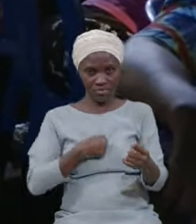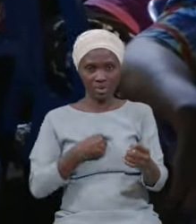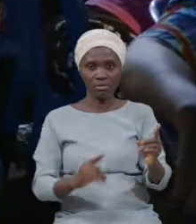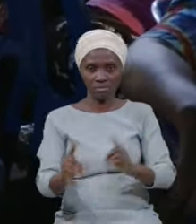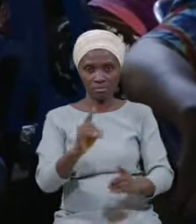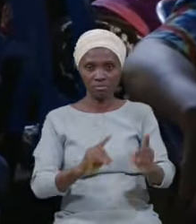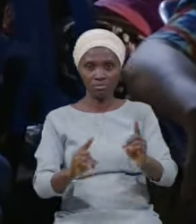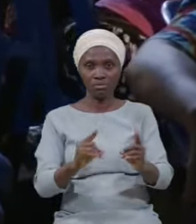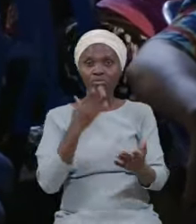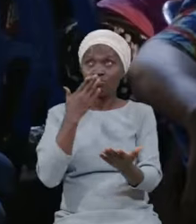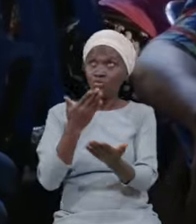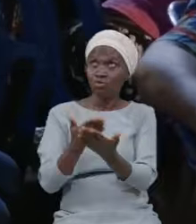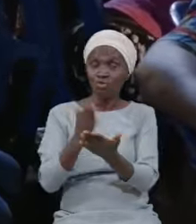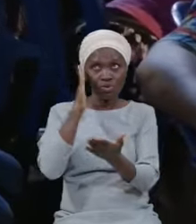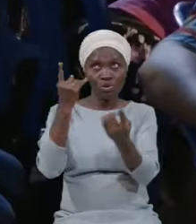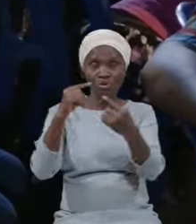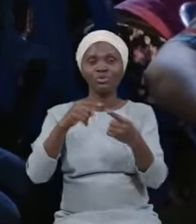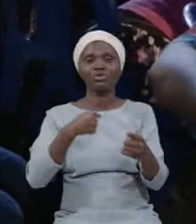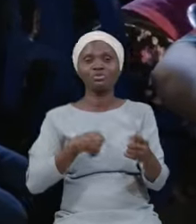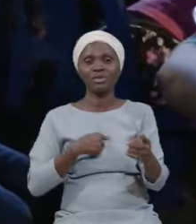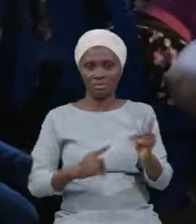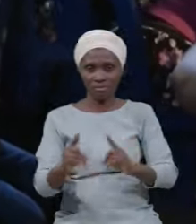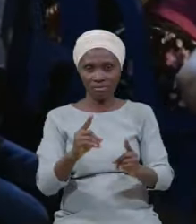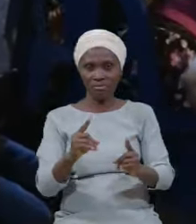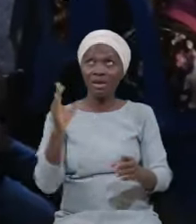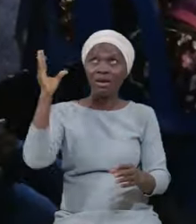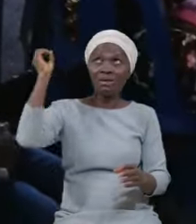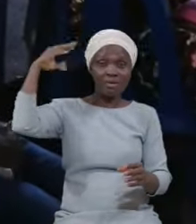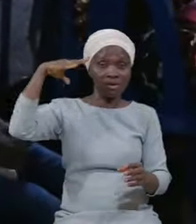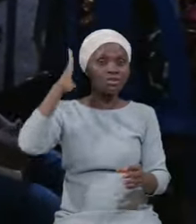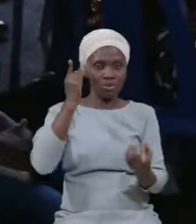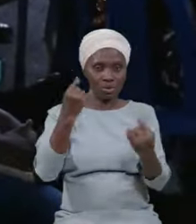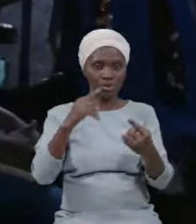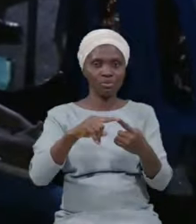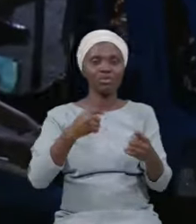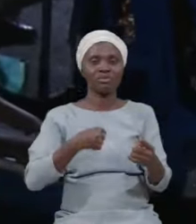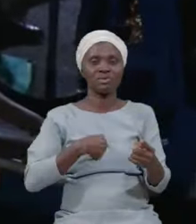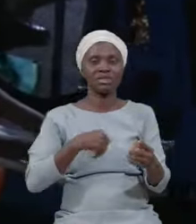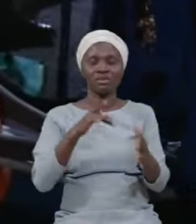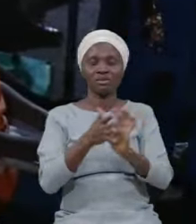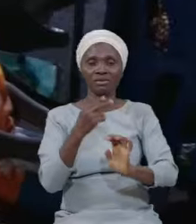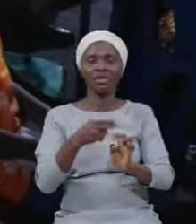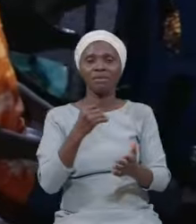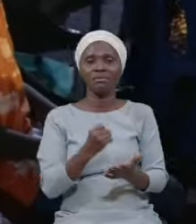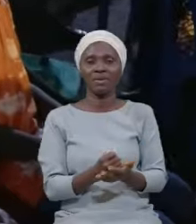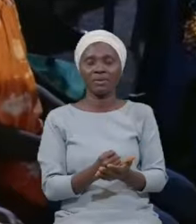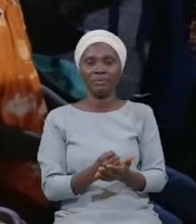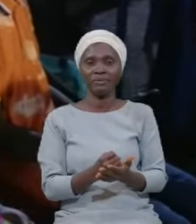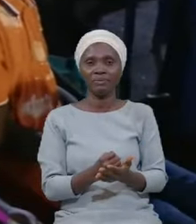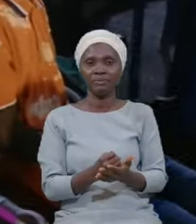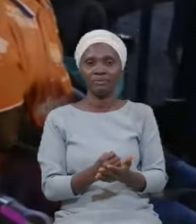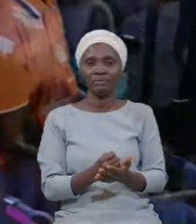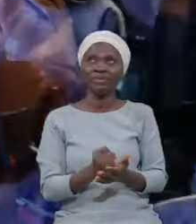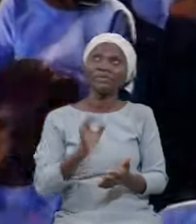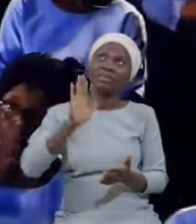Grace shall come unto me. God His goodness shall come unto